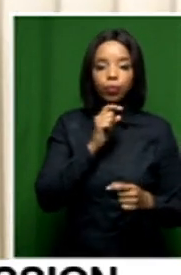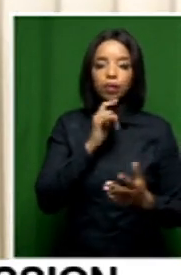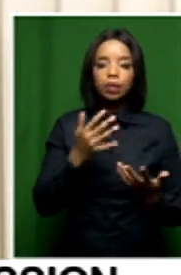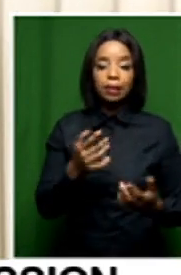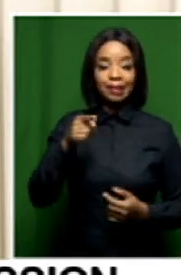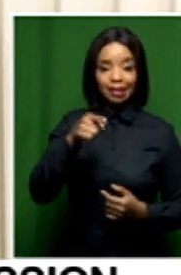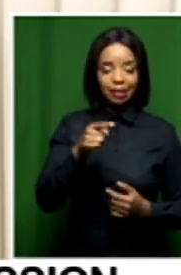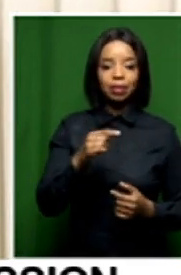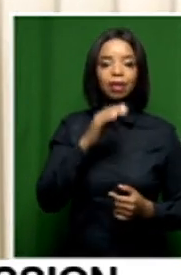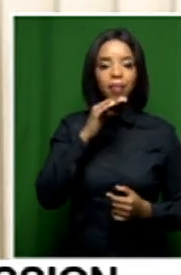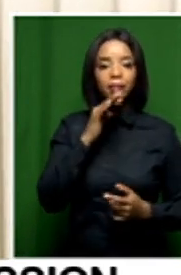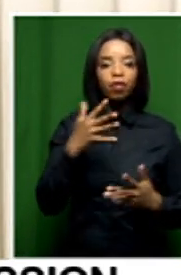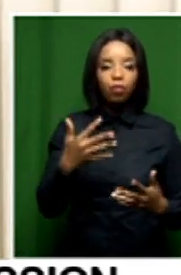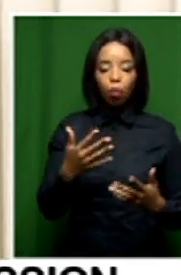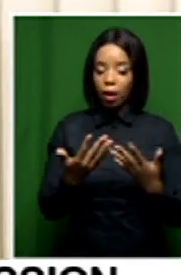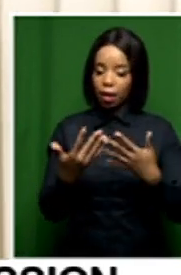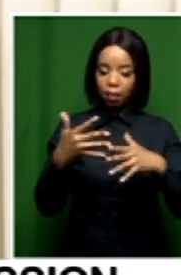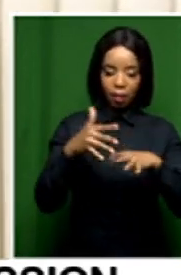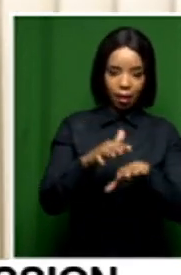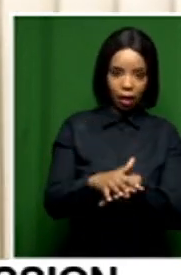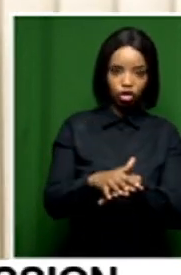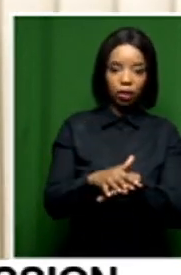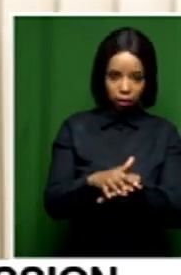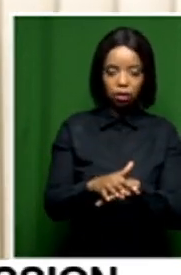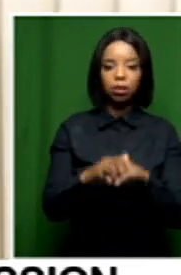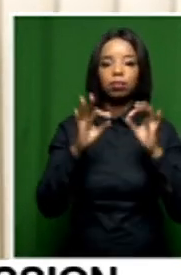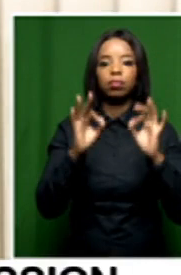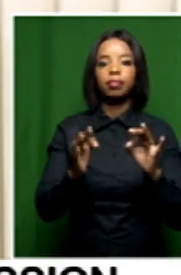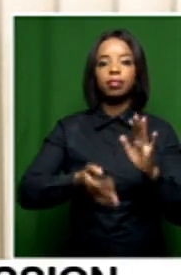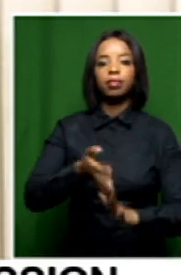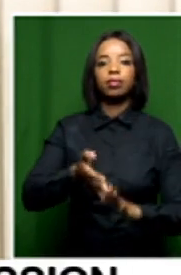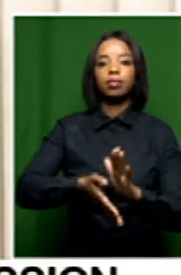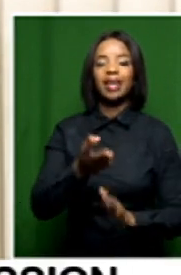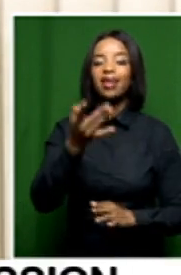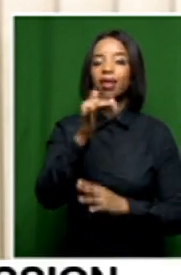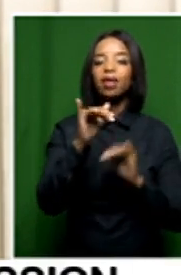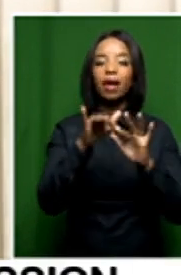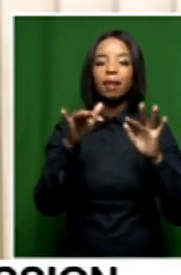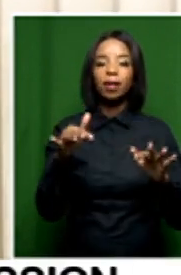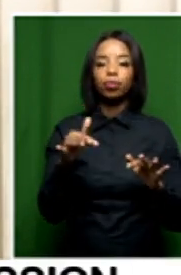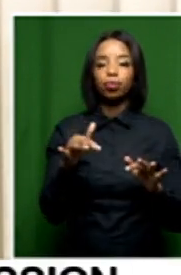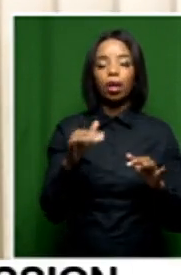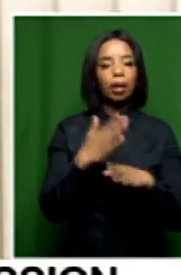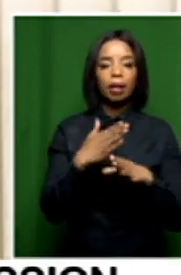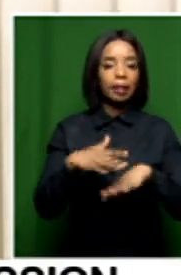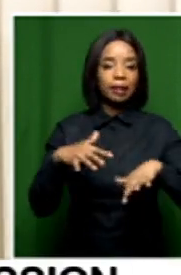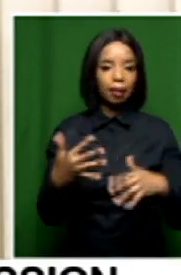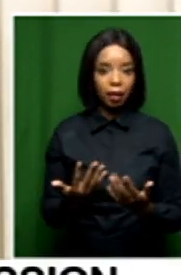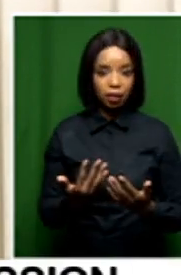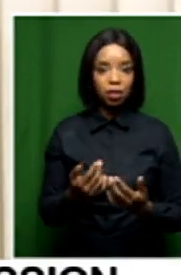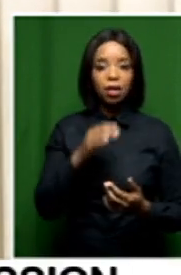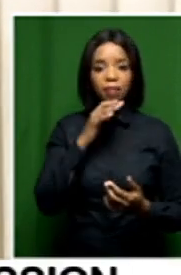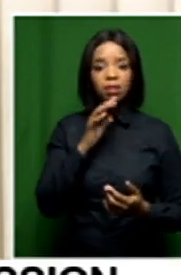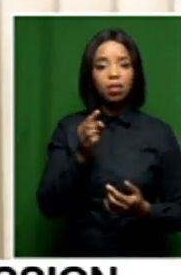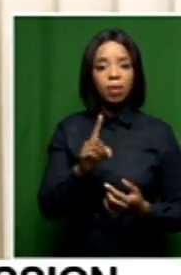which are meant to make those implementations come alive. If those people are not working when they've been employed to do exactly that, it means they must be